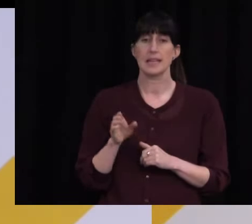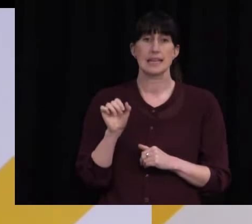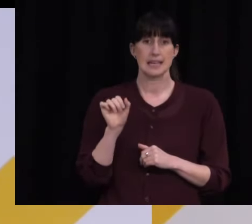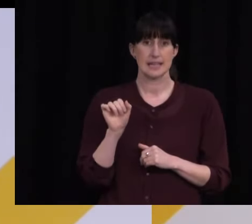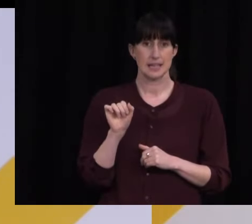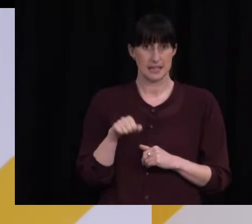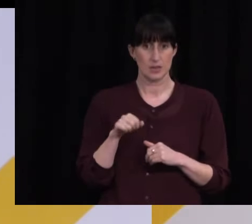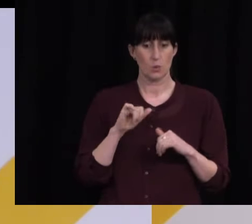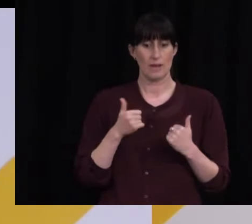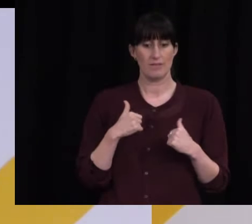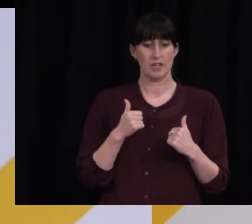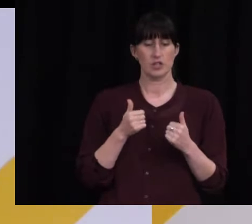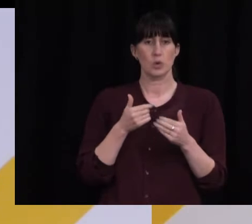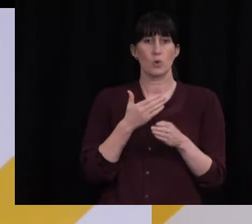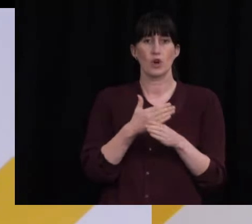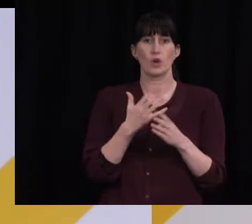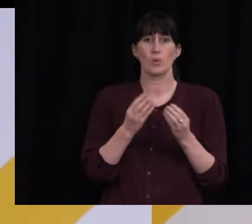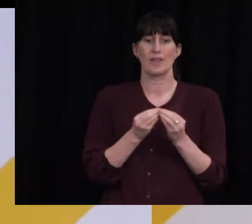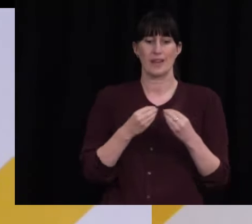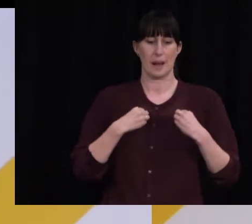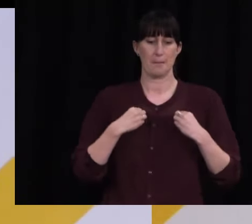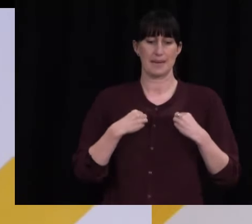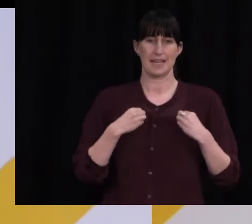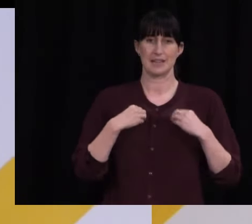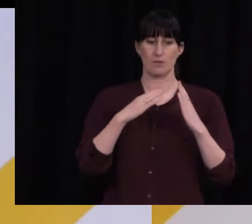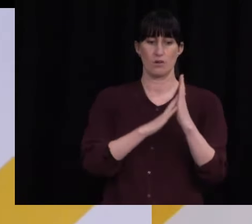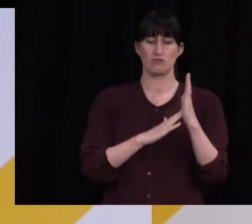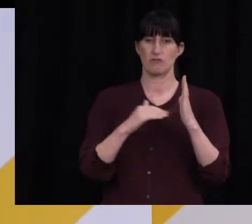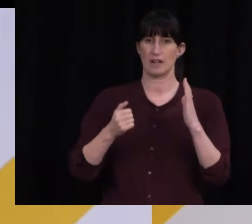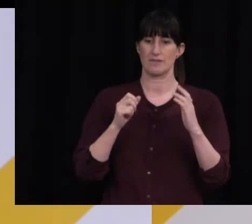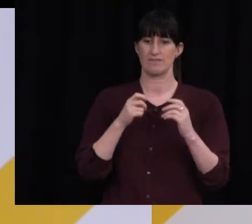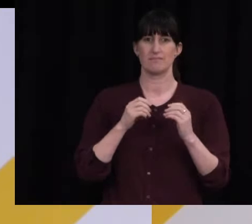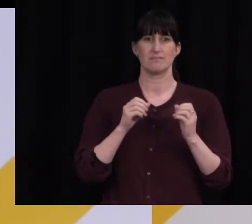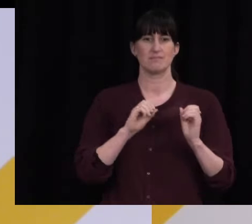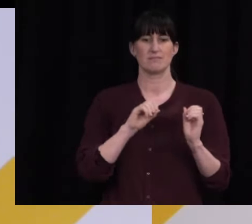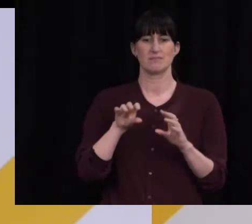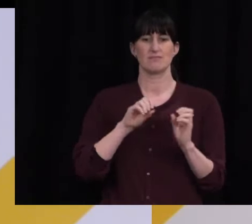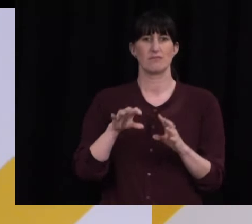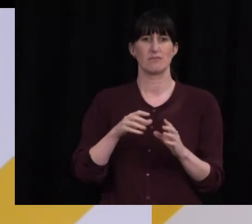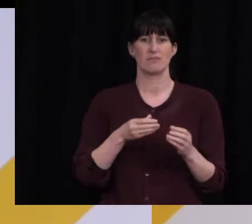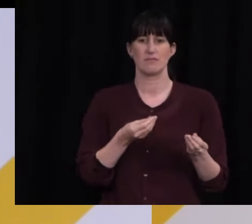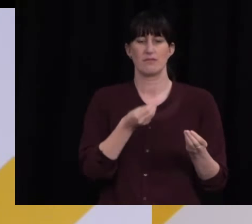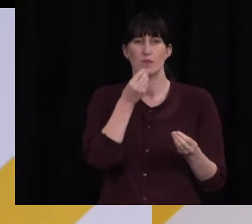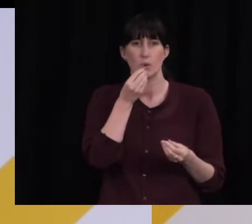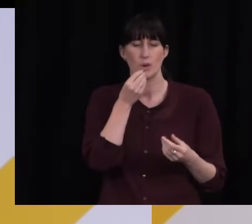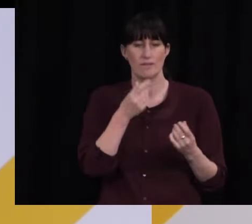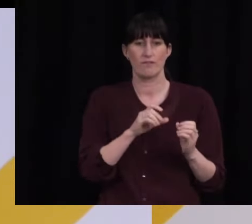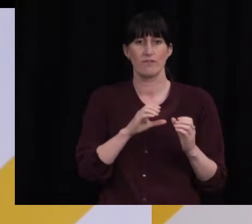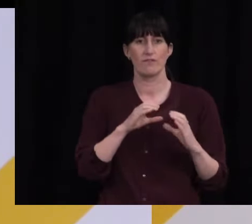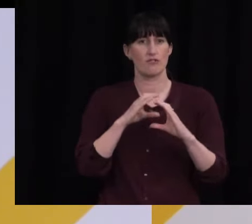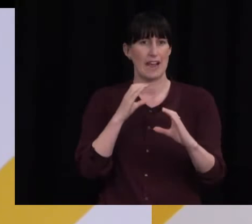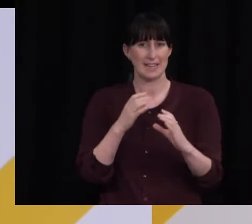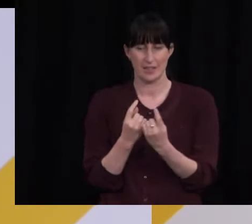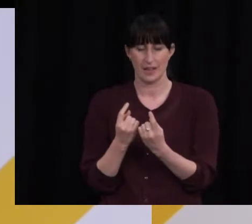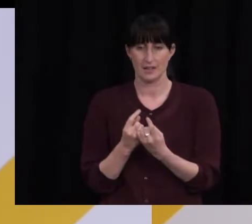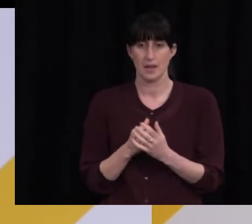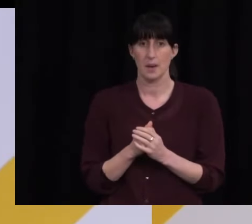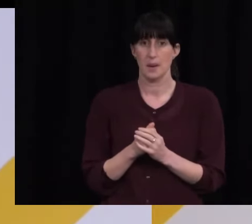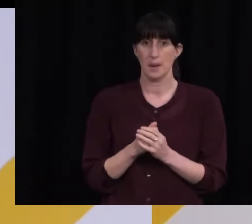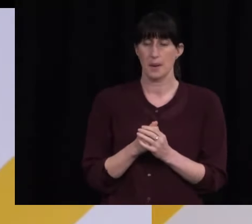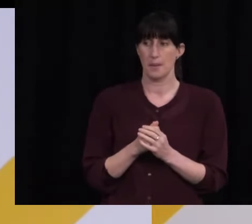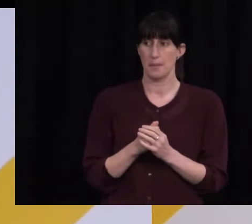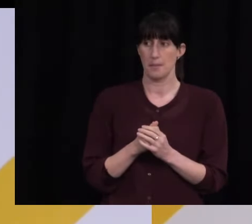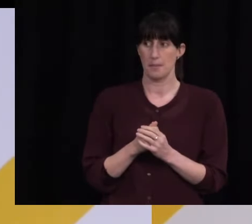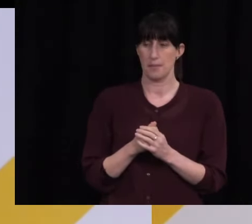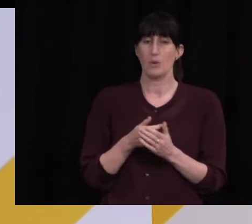provide workplace-based vaccinations. We haven't mandated, no, but we have the testing requirements, so you can see we're